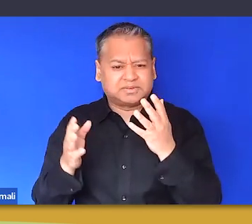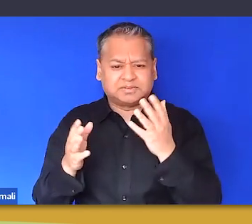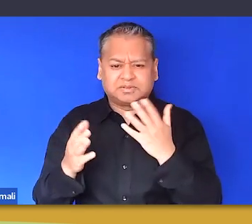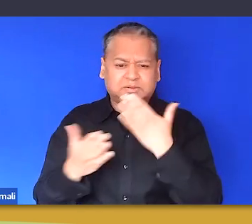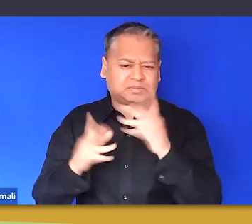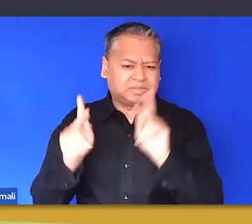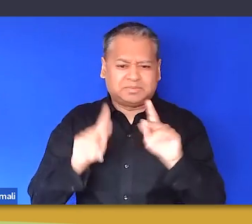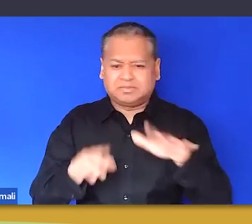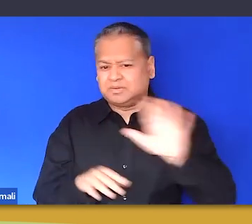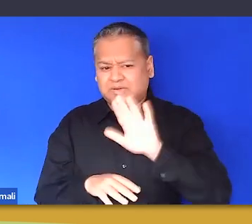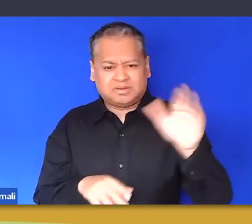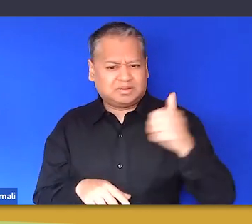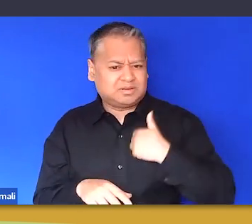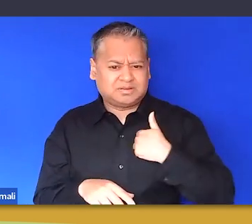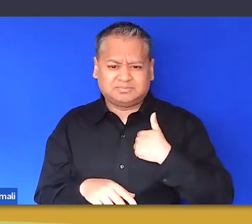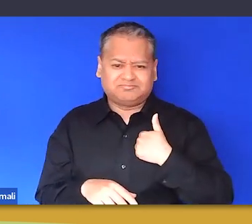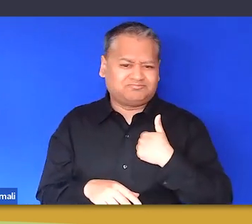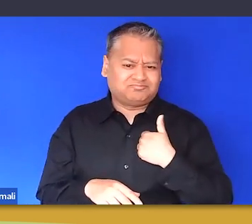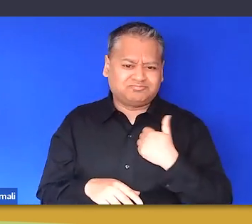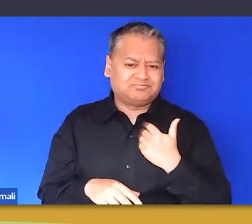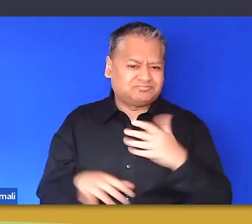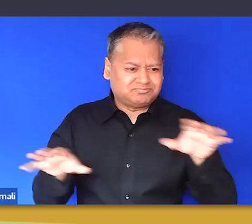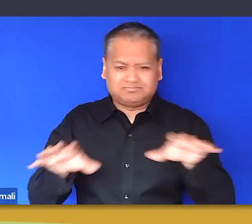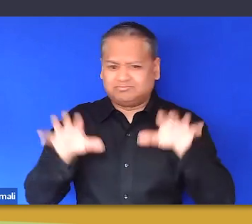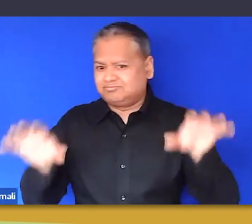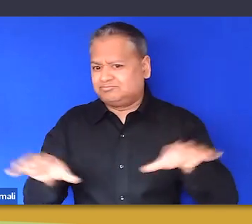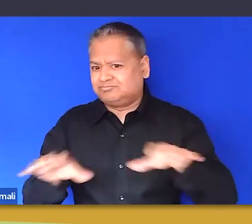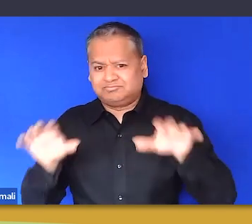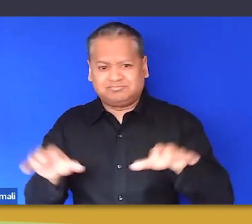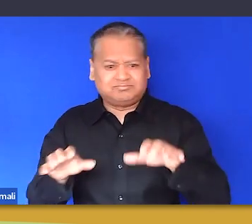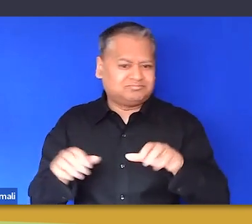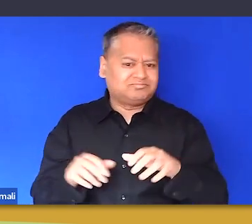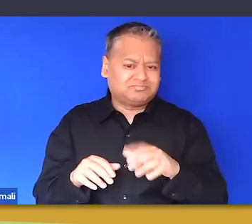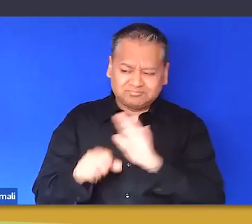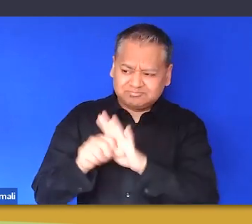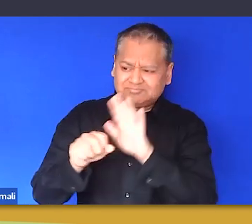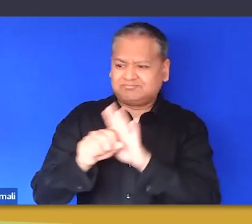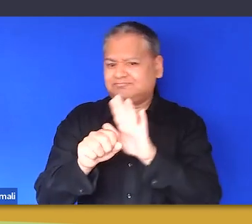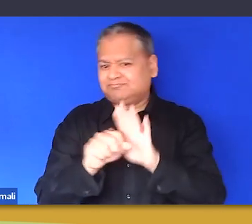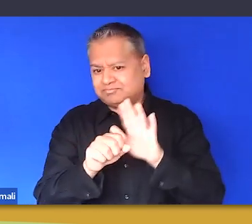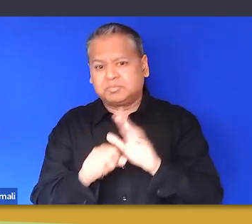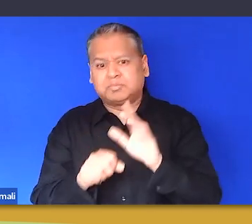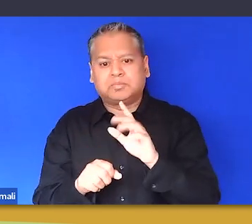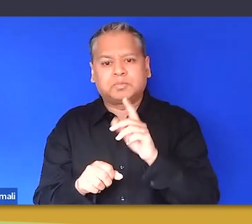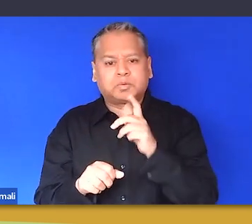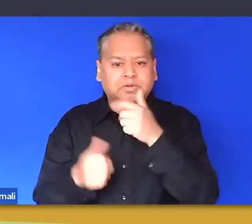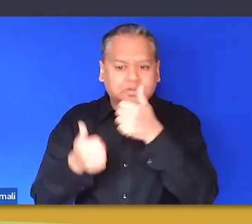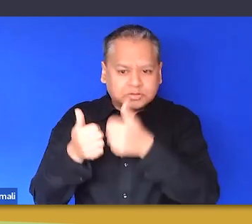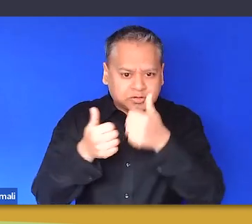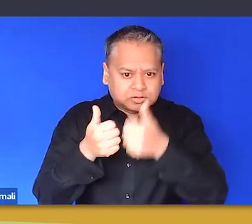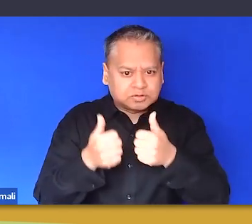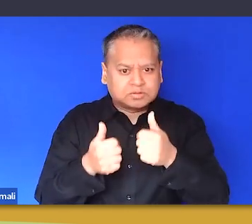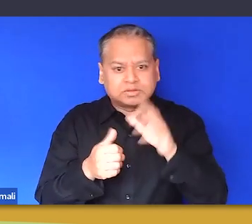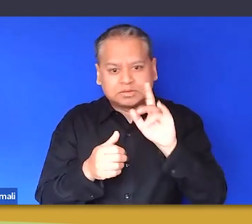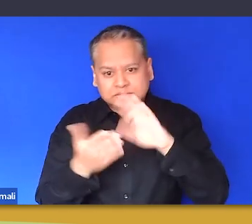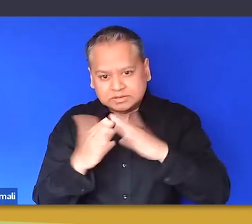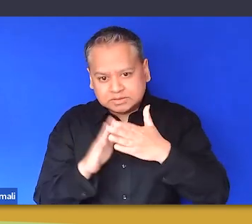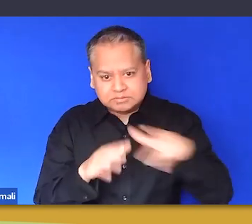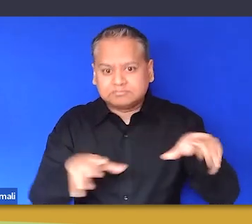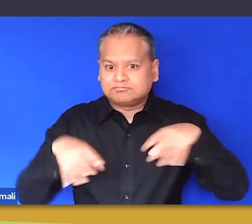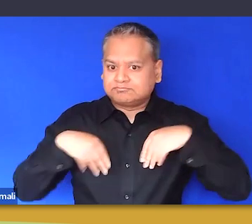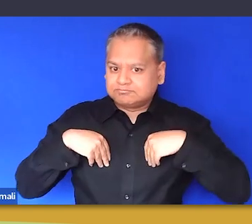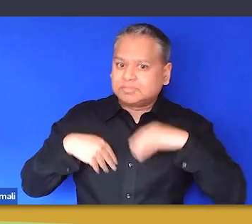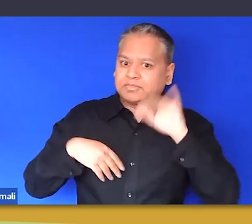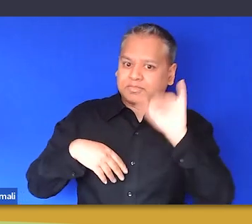worked tirelessly to obtain these proclamations from their cities. 8.7 million Canadians were behind